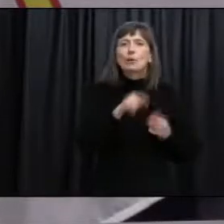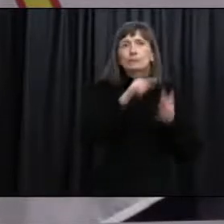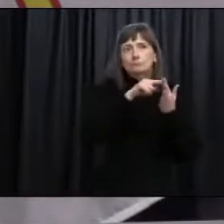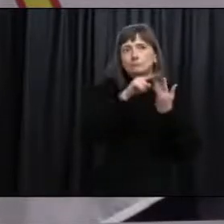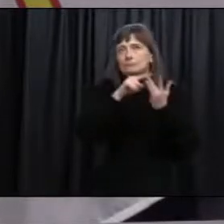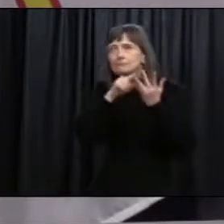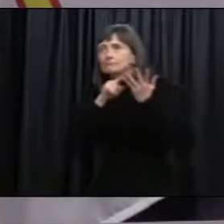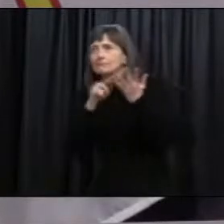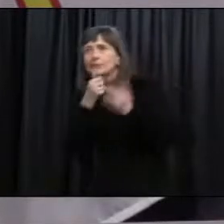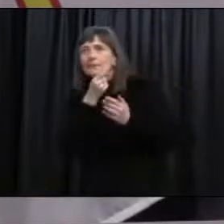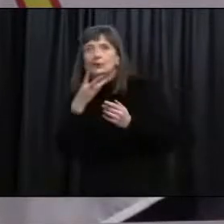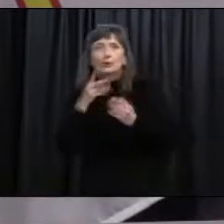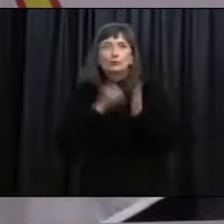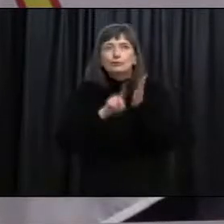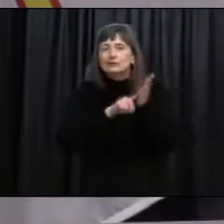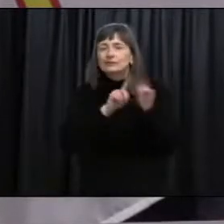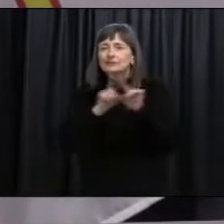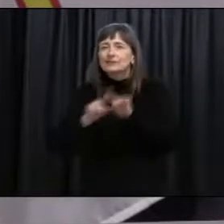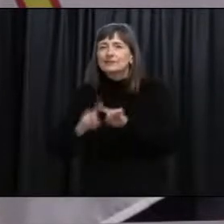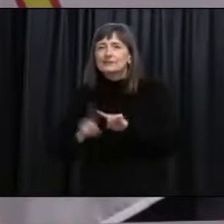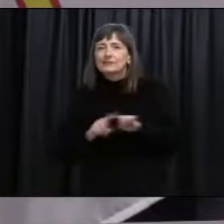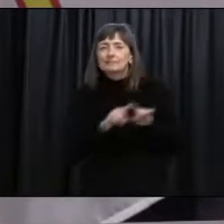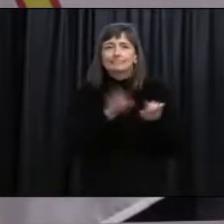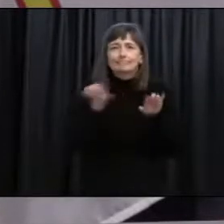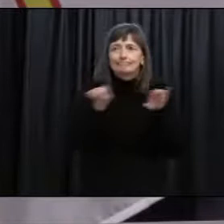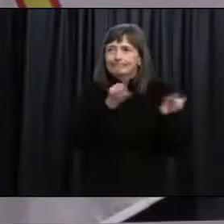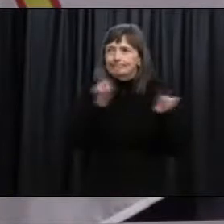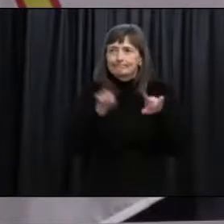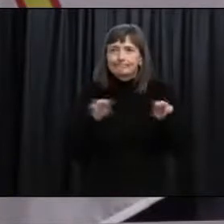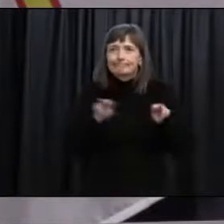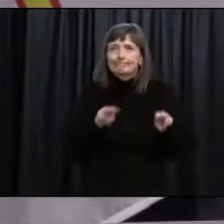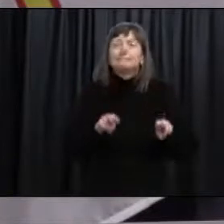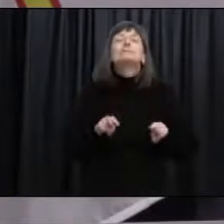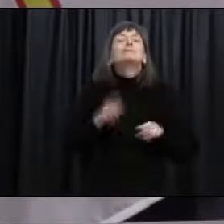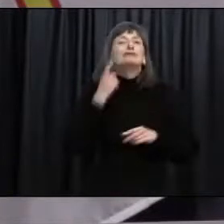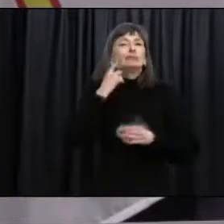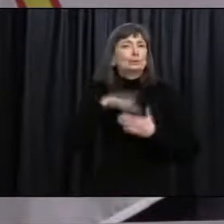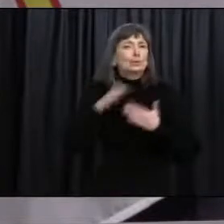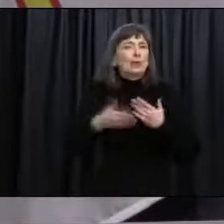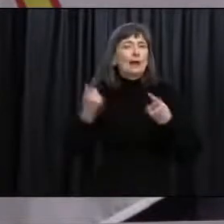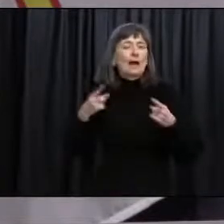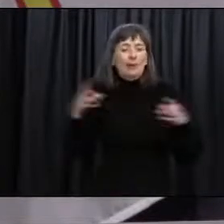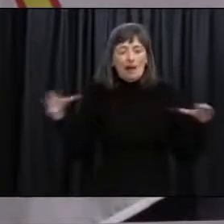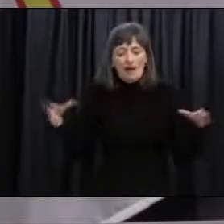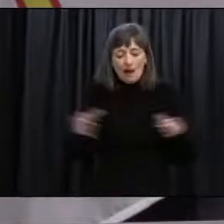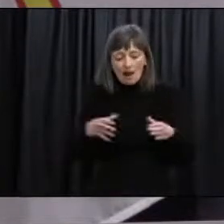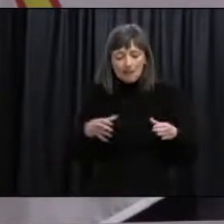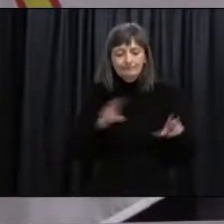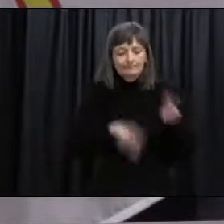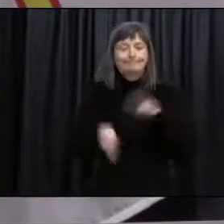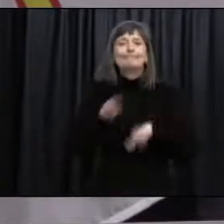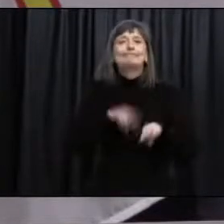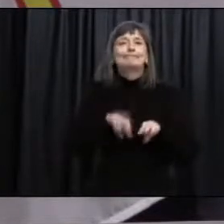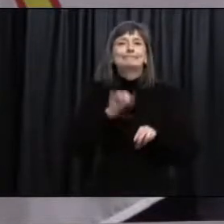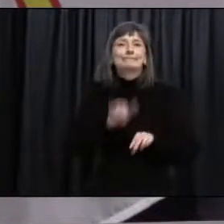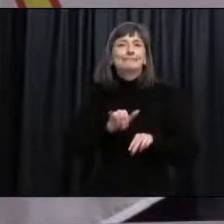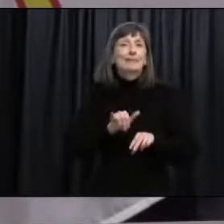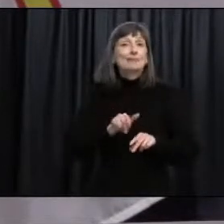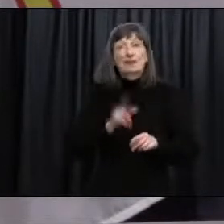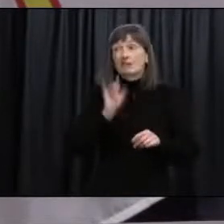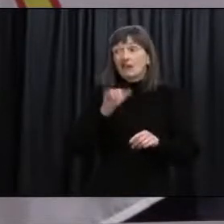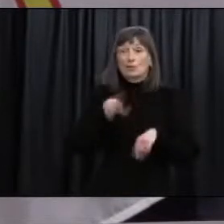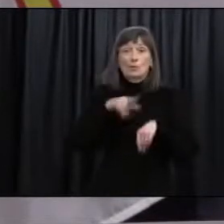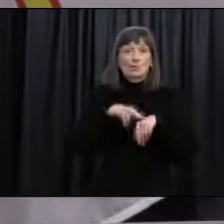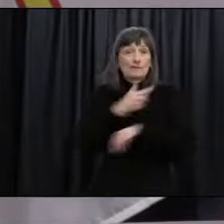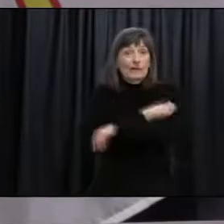decision over the weekend, and that's what this pharmacovigilance is all about, and vaccine vigilance is